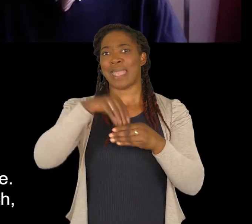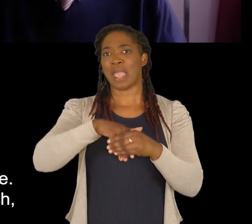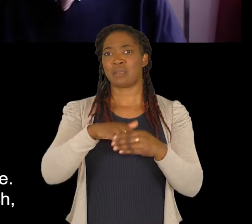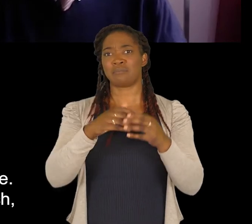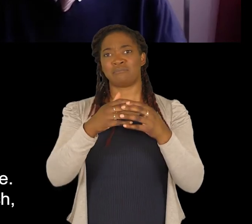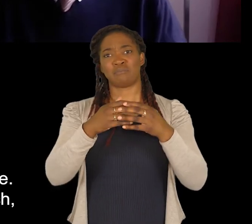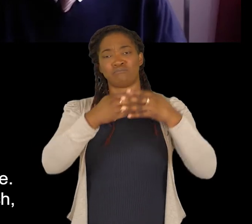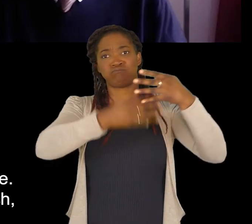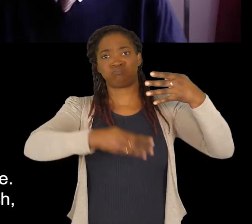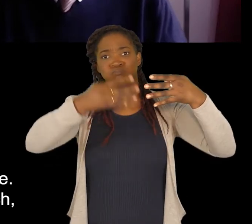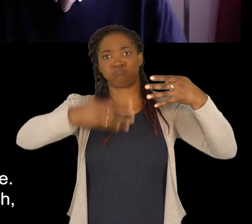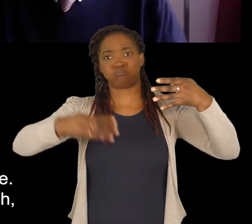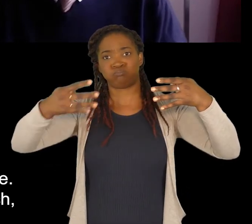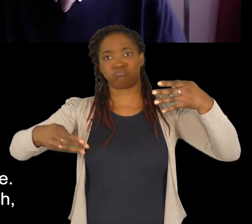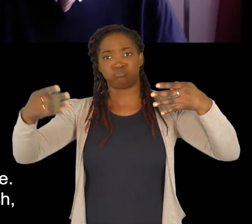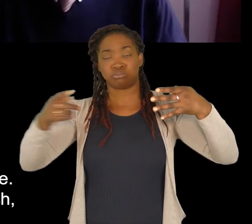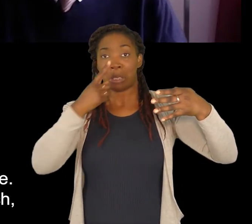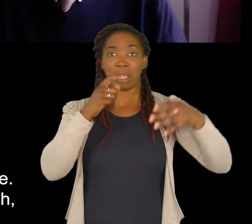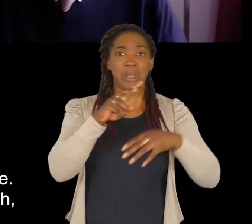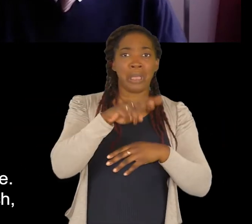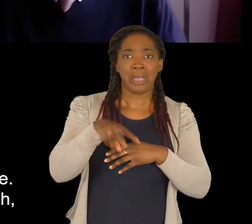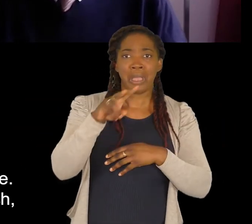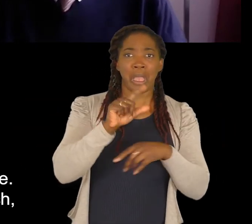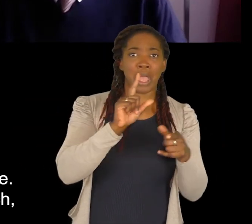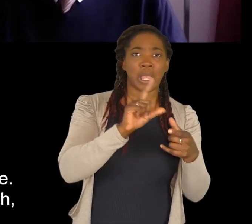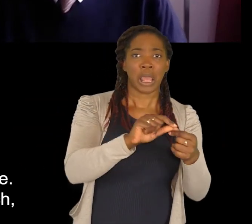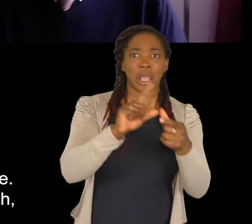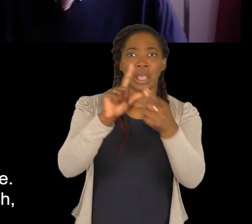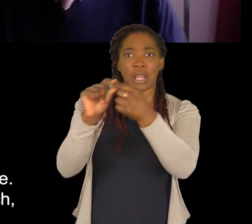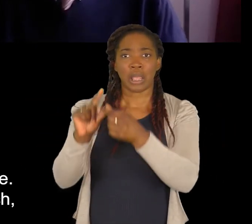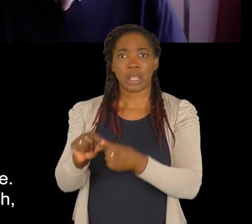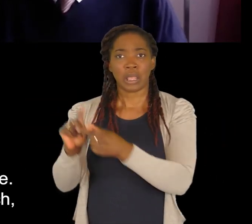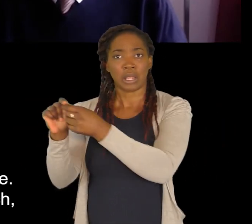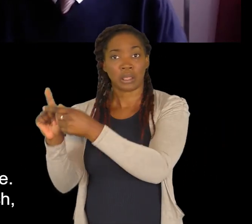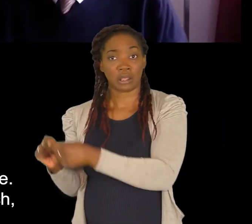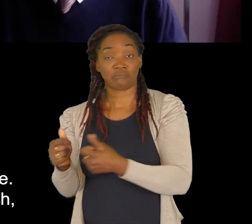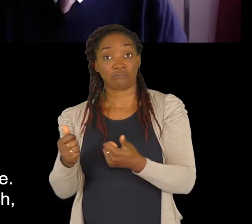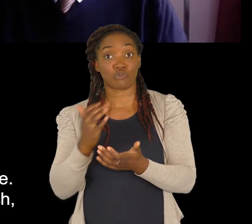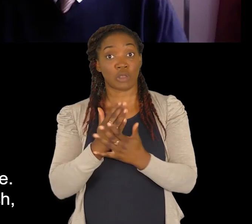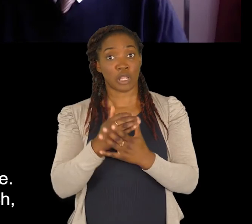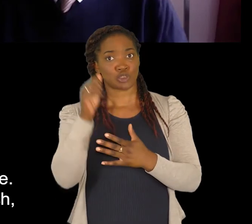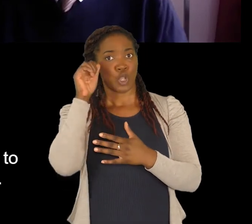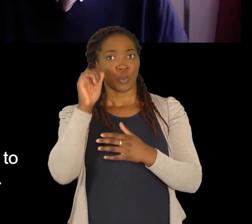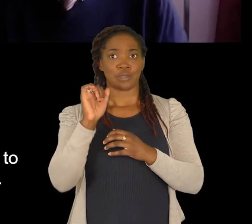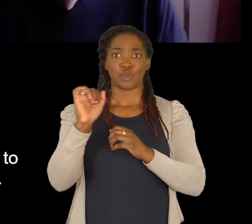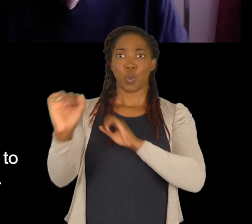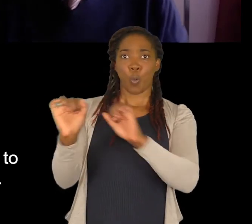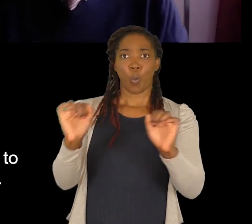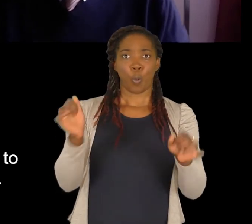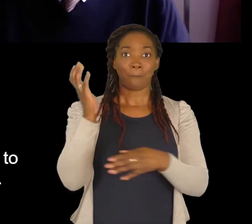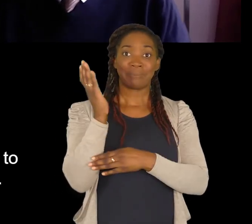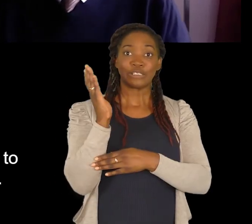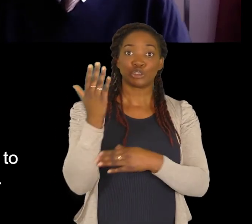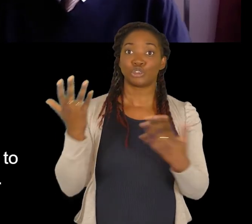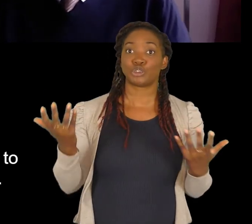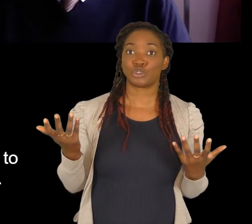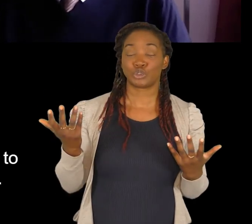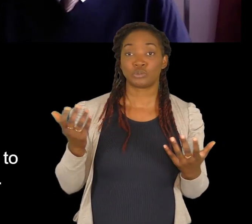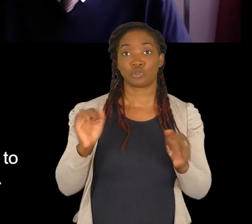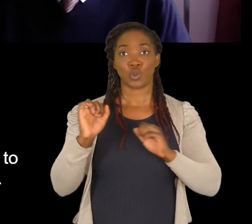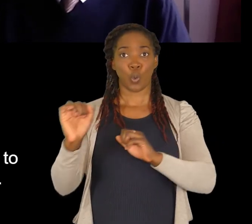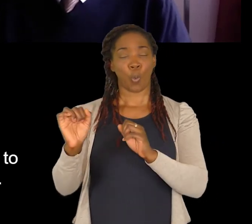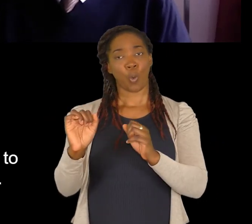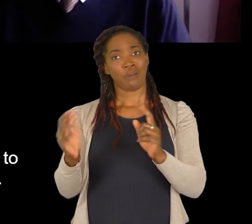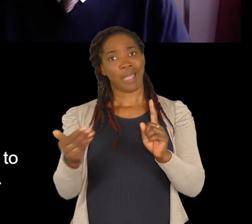database where you can go and connect with people. Again, it comes down to knowing your pitch. What's